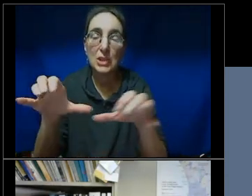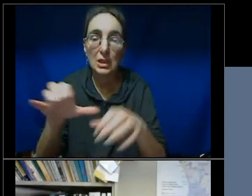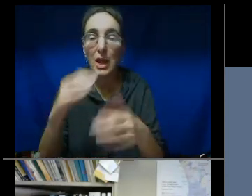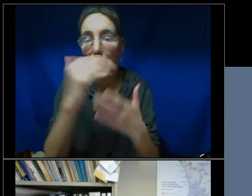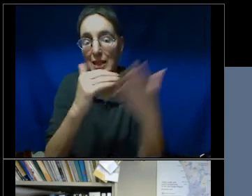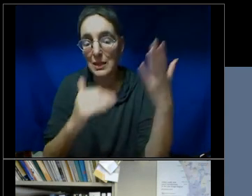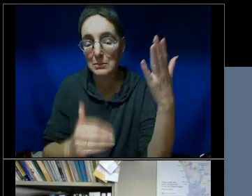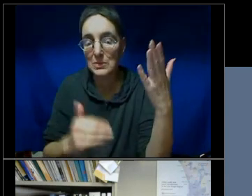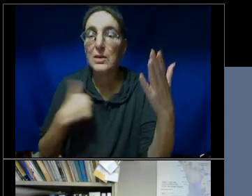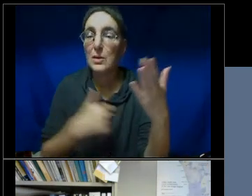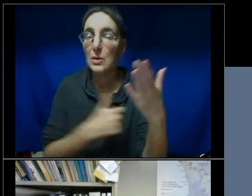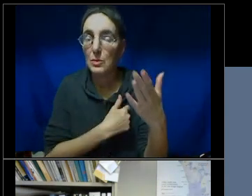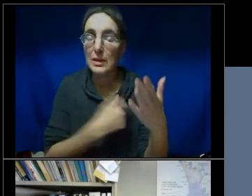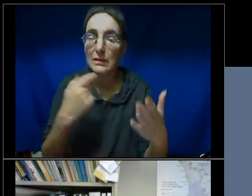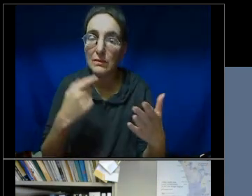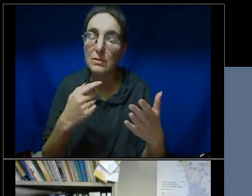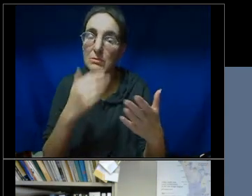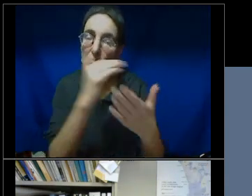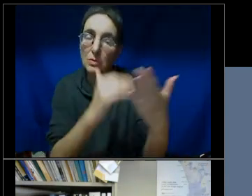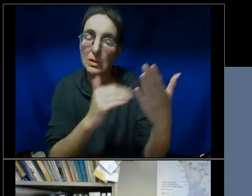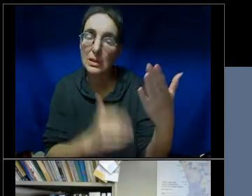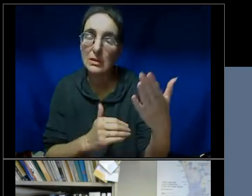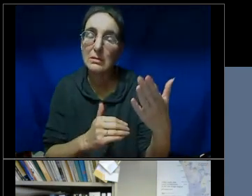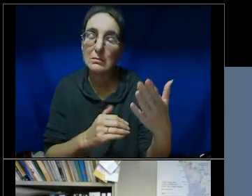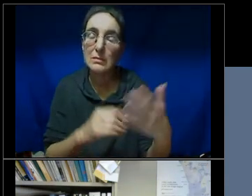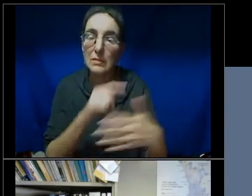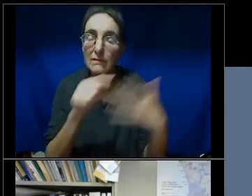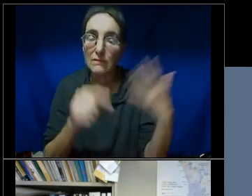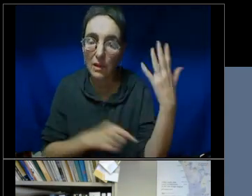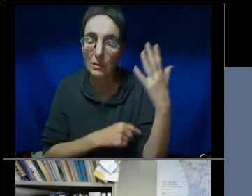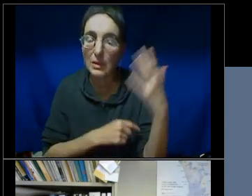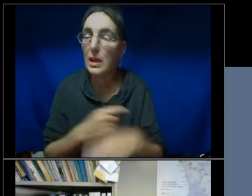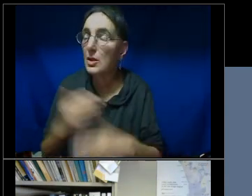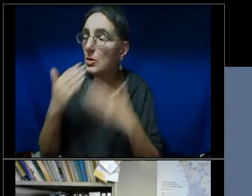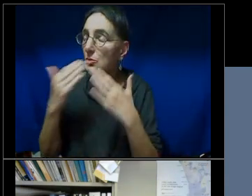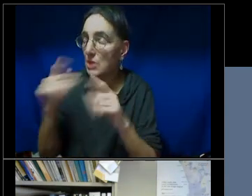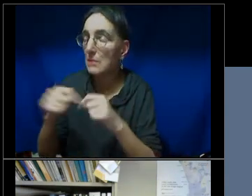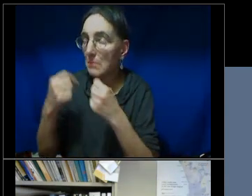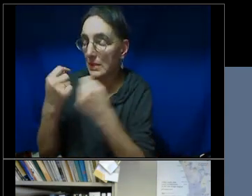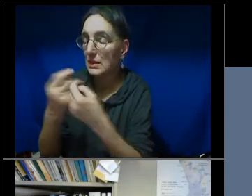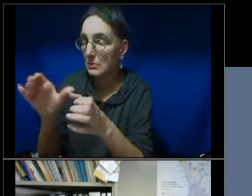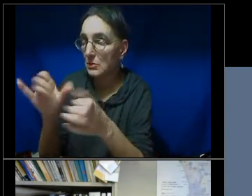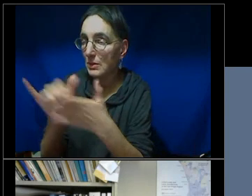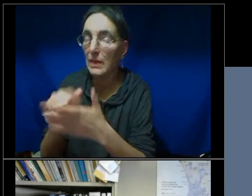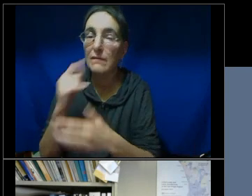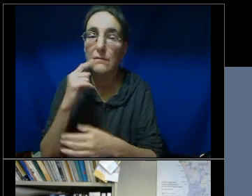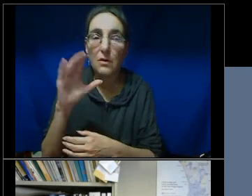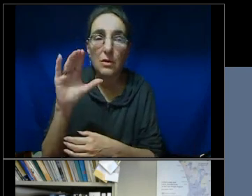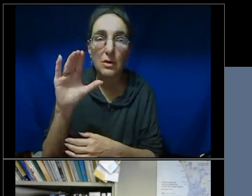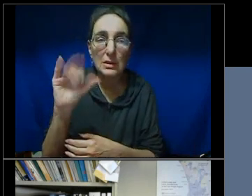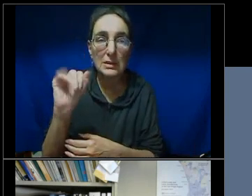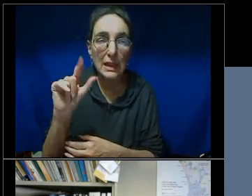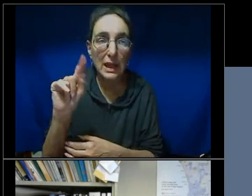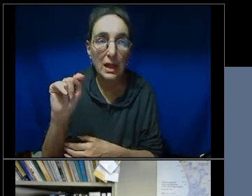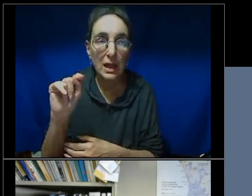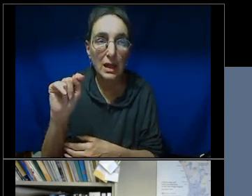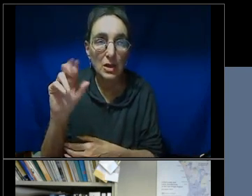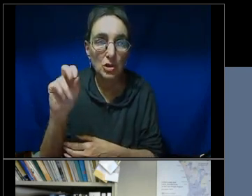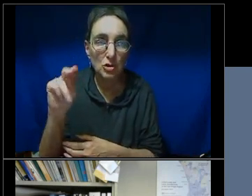appreciate that my teammates for sending me notes during this meeting. So for Caltrans, the Commission, and the California